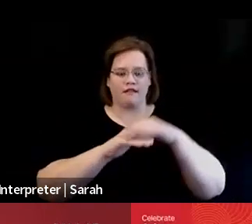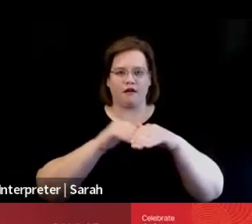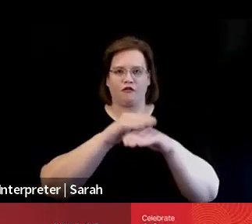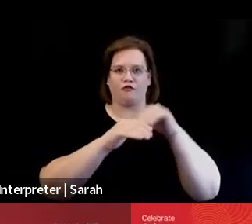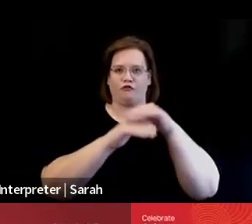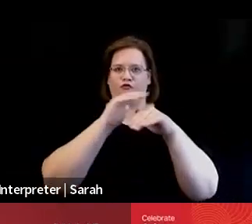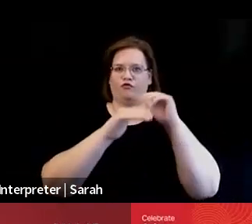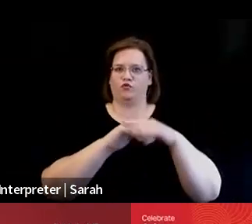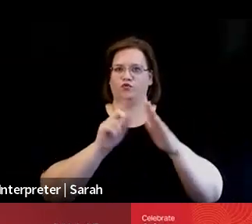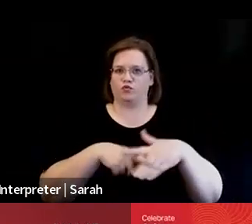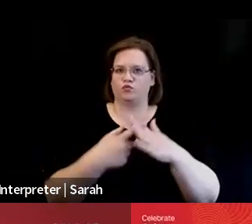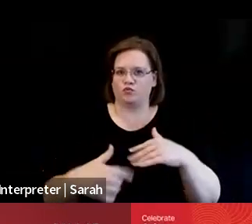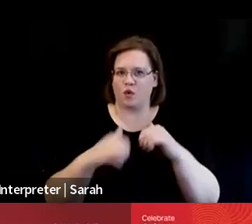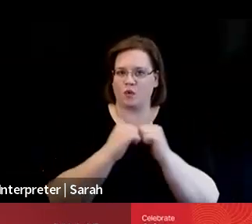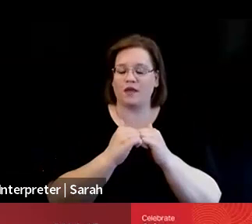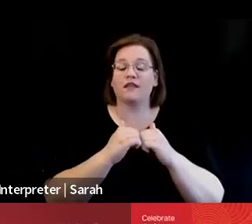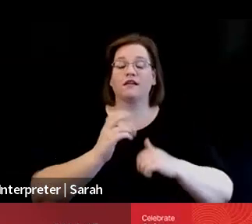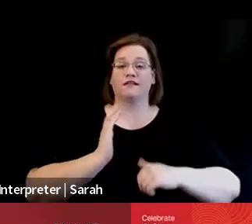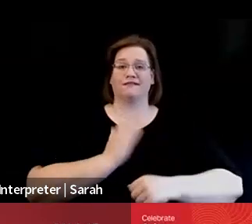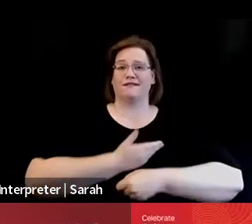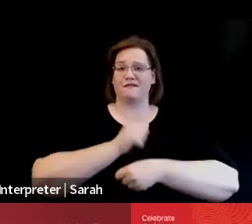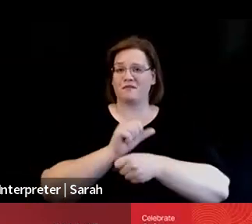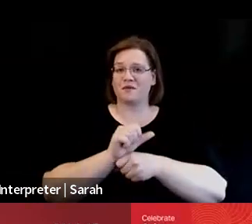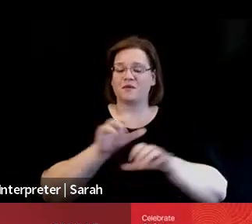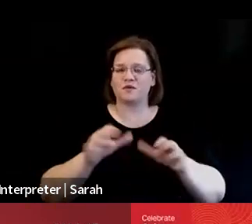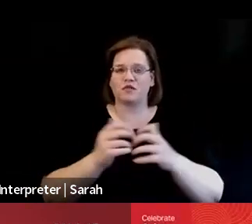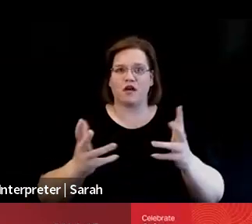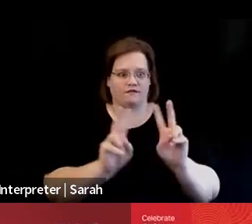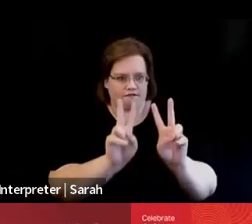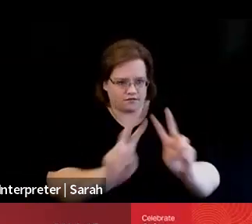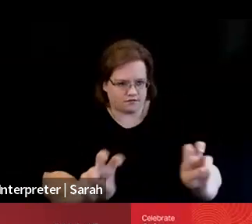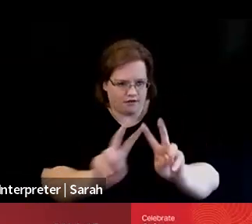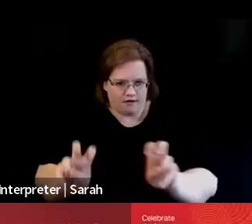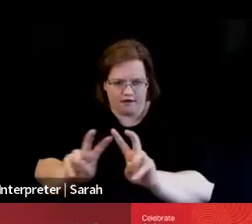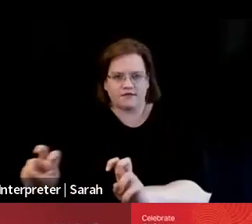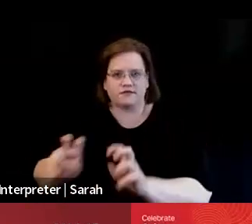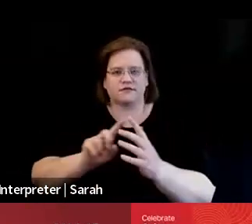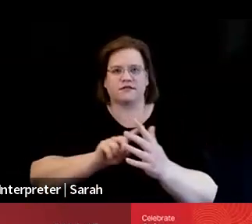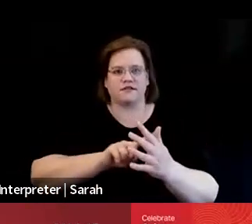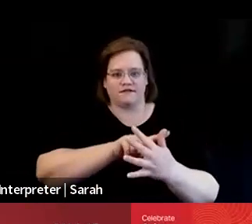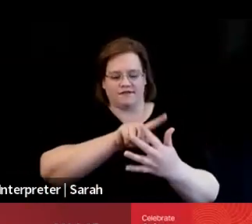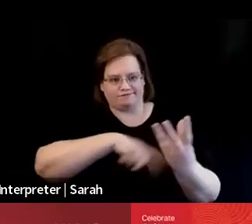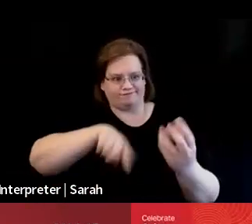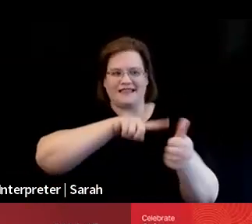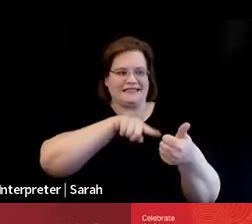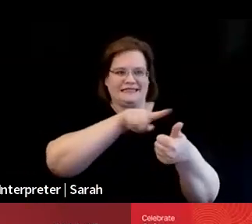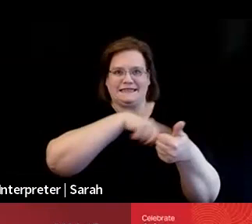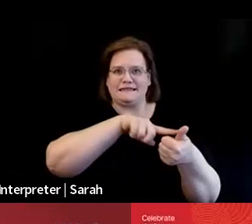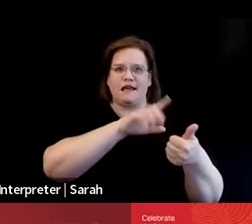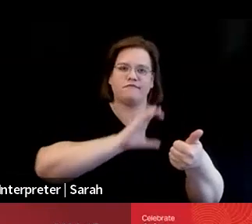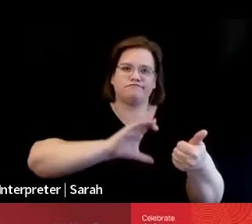with, right? And in our work, we do a lot of assessing of these 10 attributes with health systems,